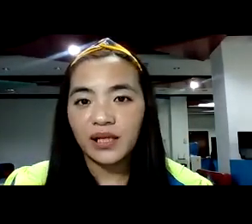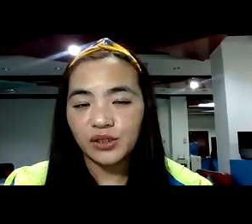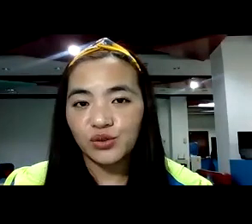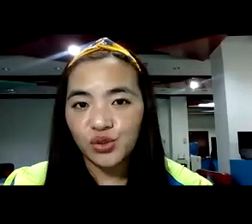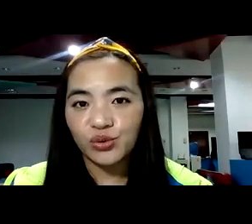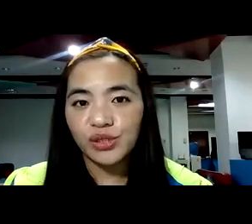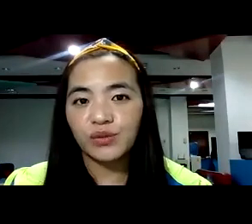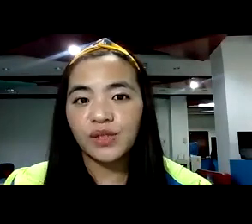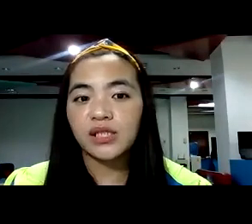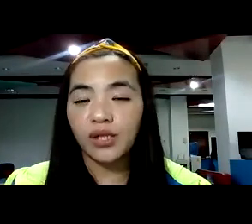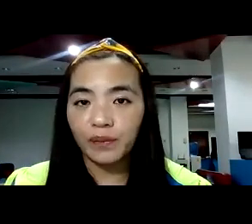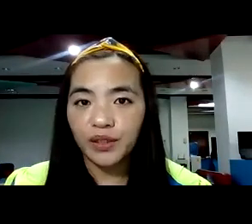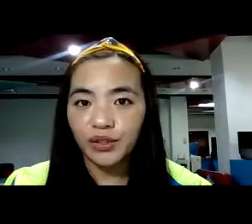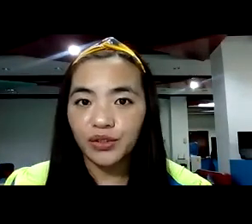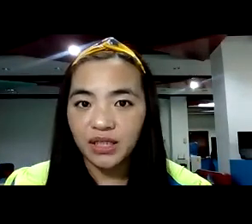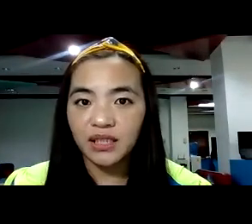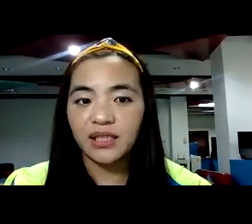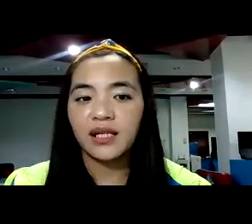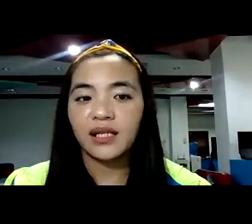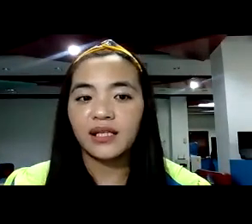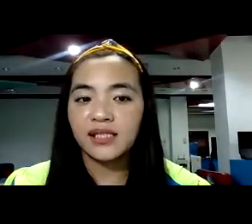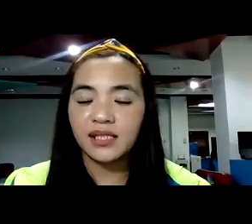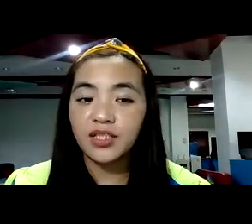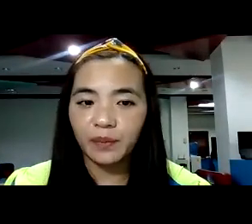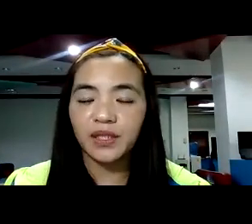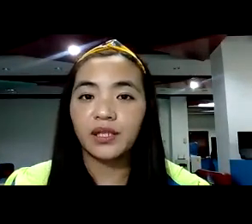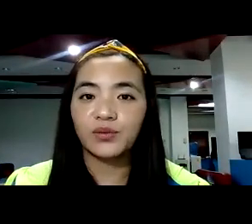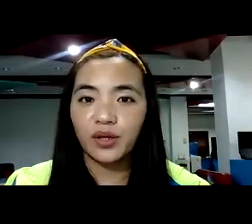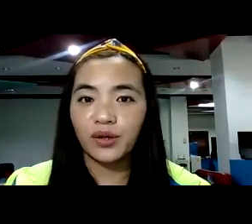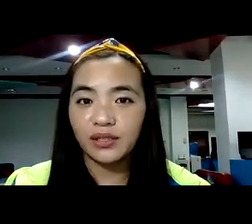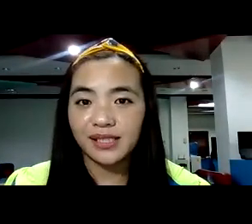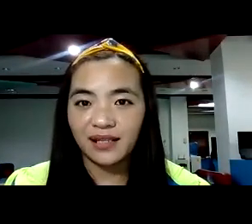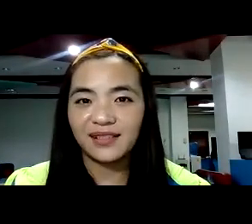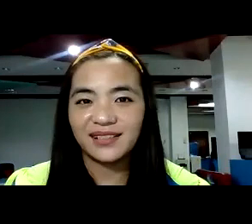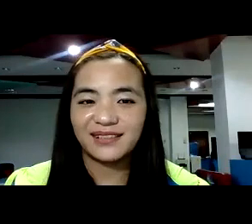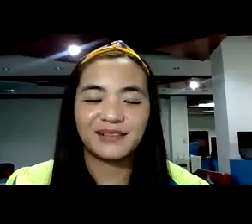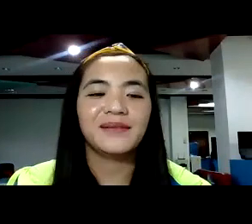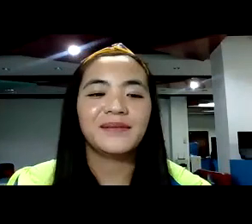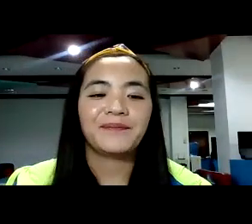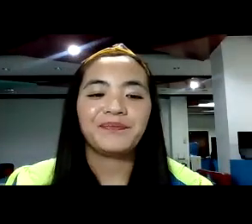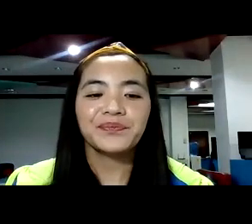we will let you choose which chapter do you need, and that's the chapter that we're going to send.